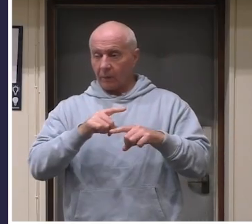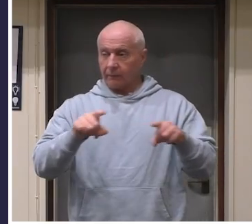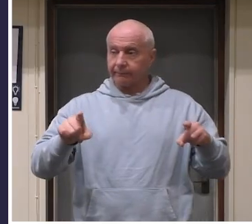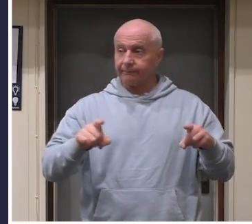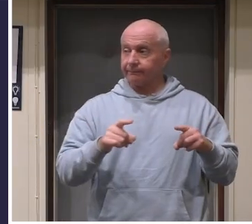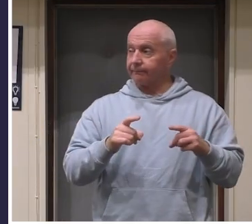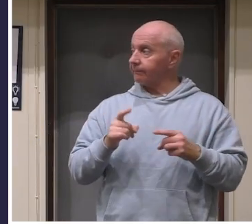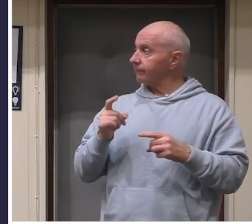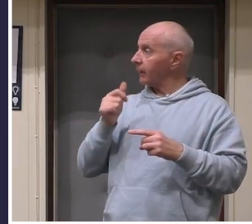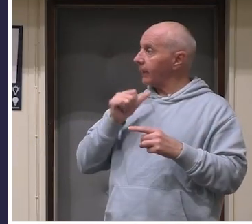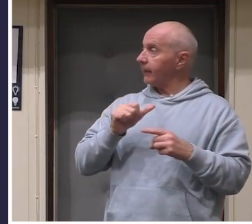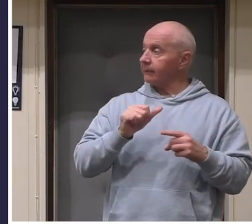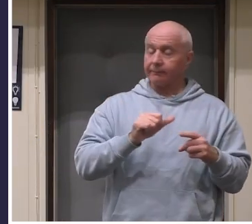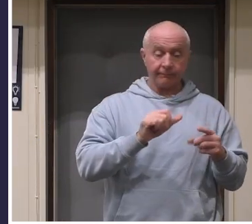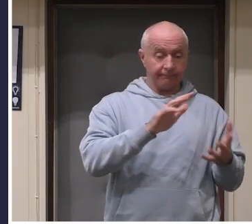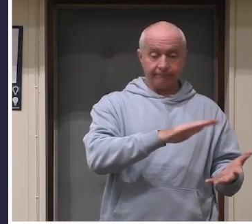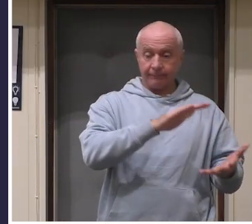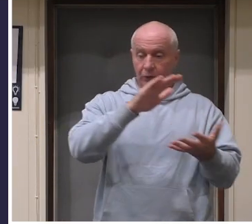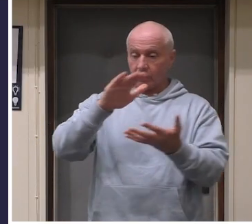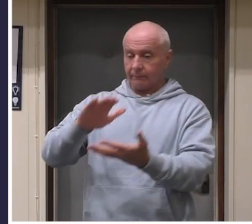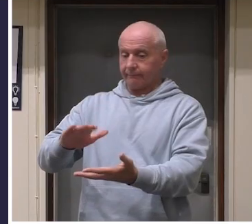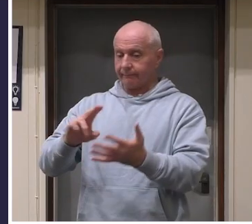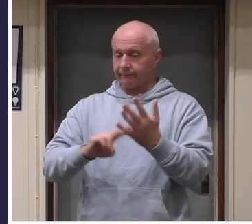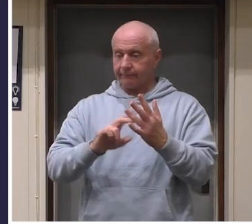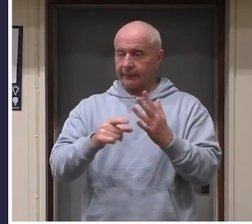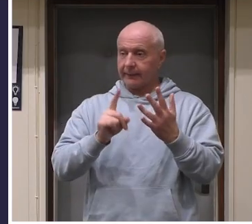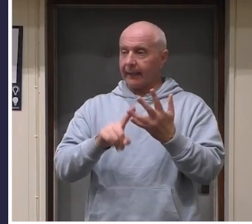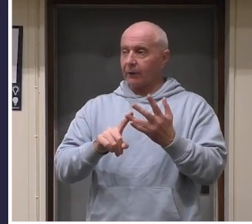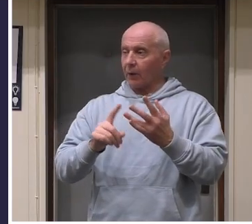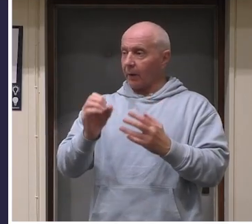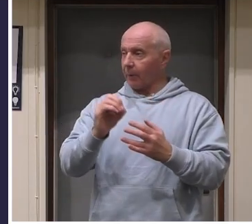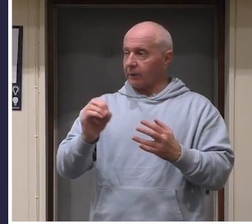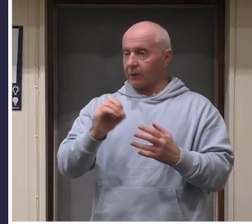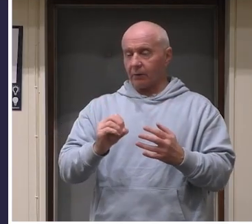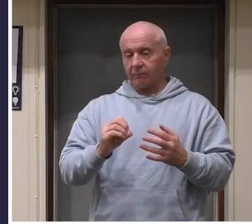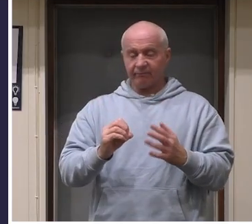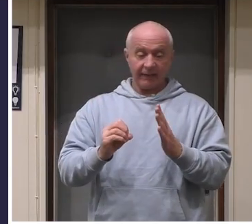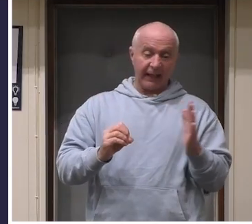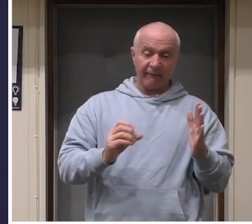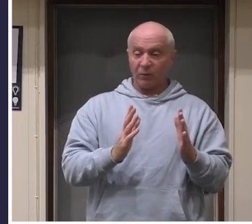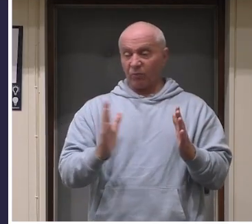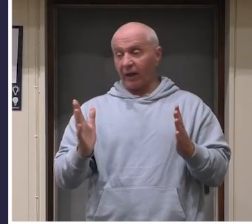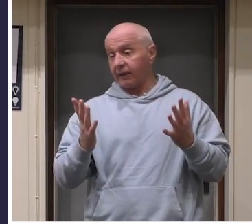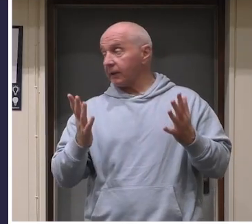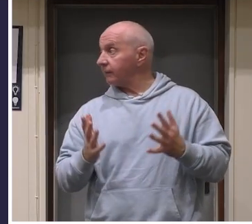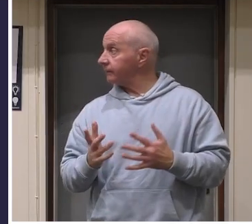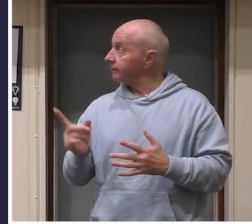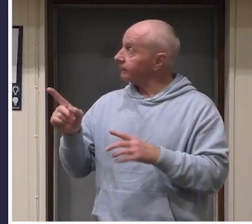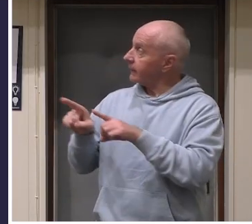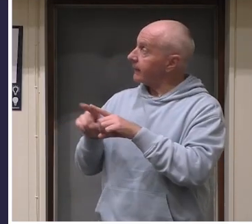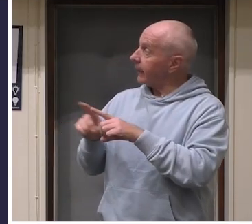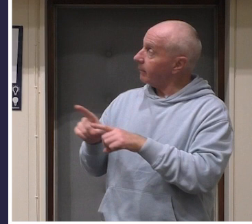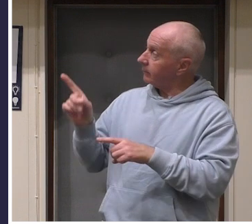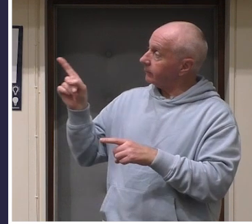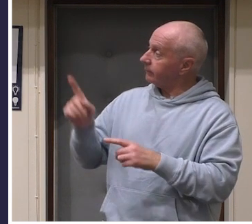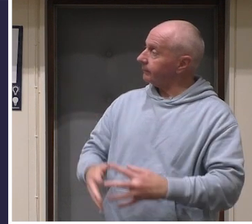cavity, I can transfer the superposition to the nanoparticle being in either the left side or the right side. So something like the cartoon is trying to